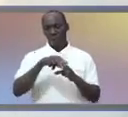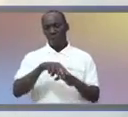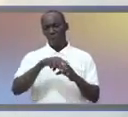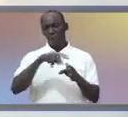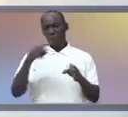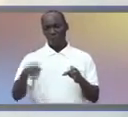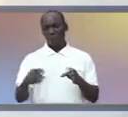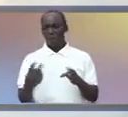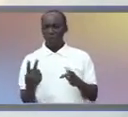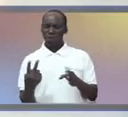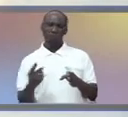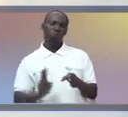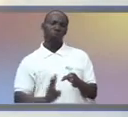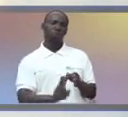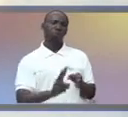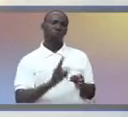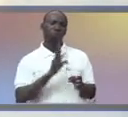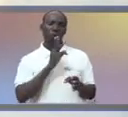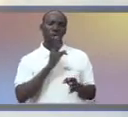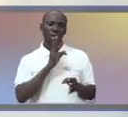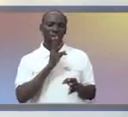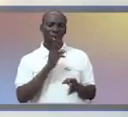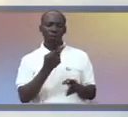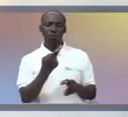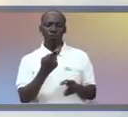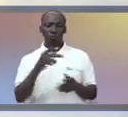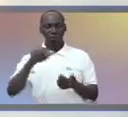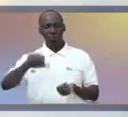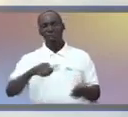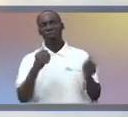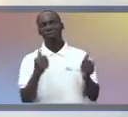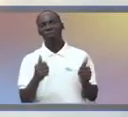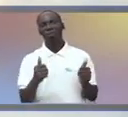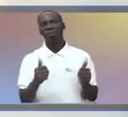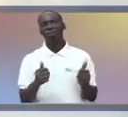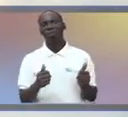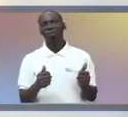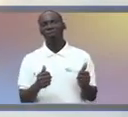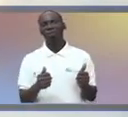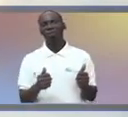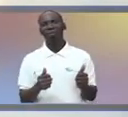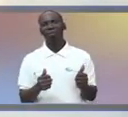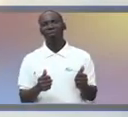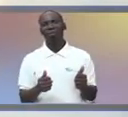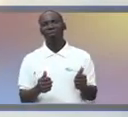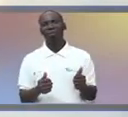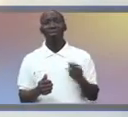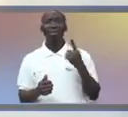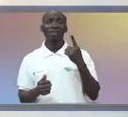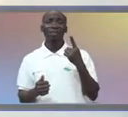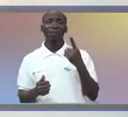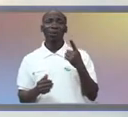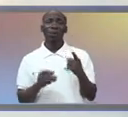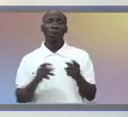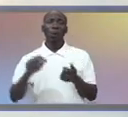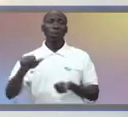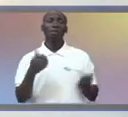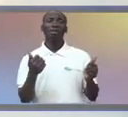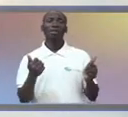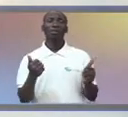nu. Na obo no esu. Say su boy en petesu a. Papa no ofri Ethiopia e ko Jerusalem no owo Jack.